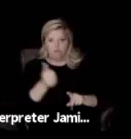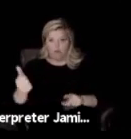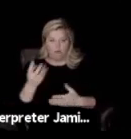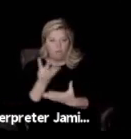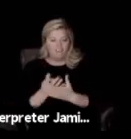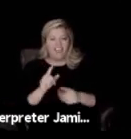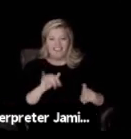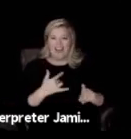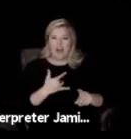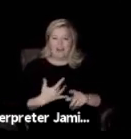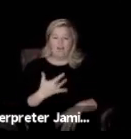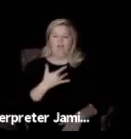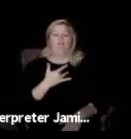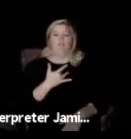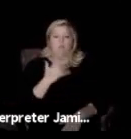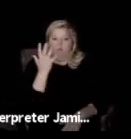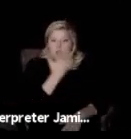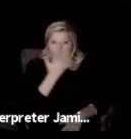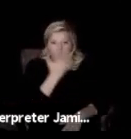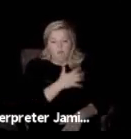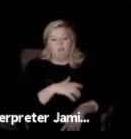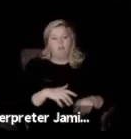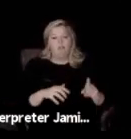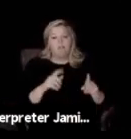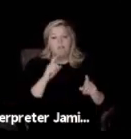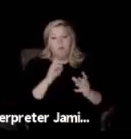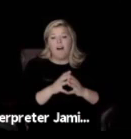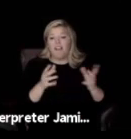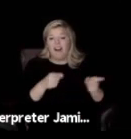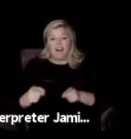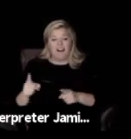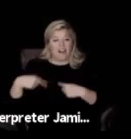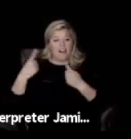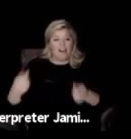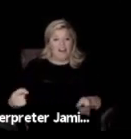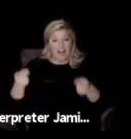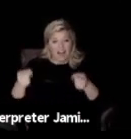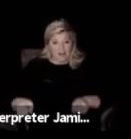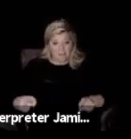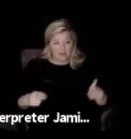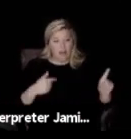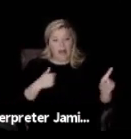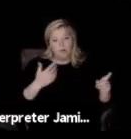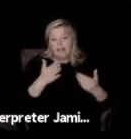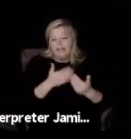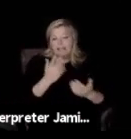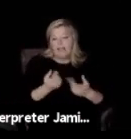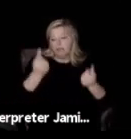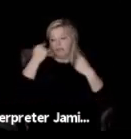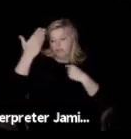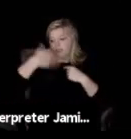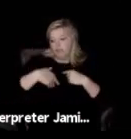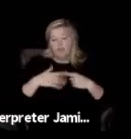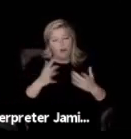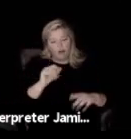RALIANCE. Otherwise, like a lot of the incidents have happened, it would have went over my head. Not because I didn't care,